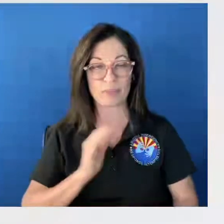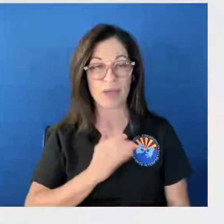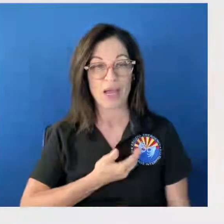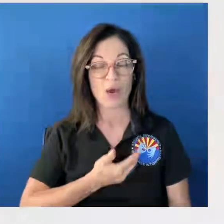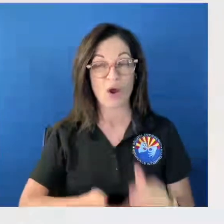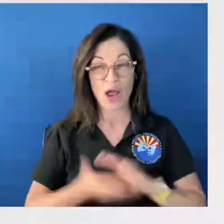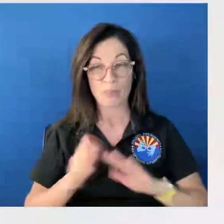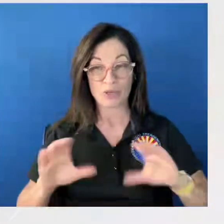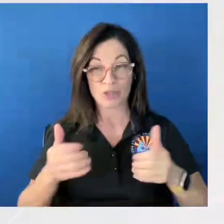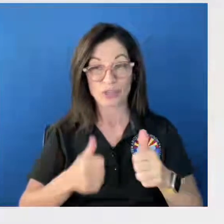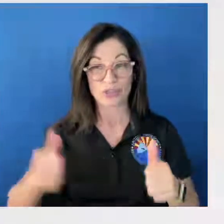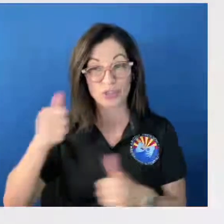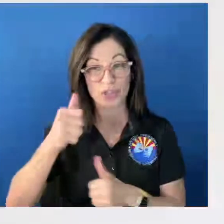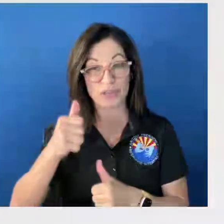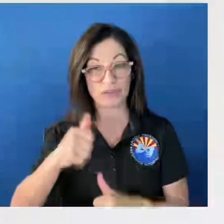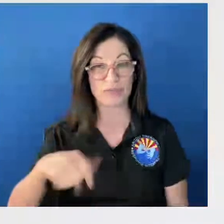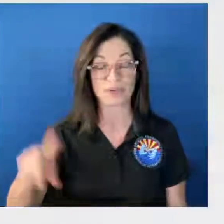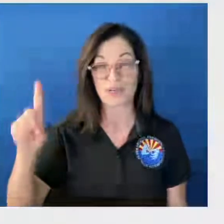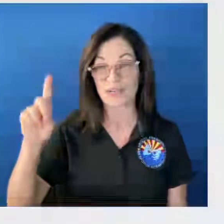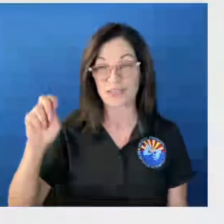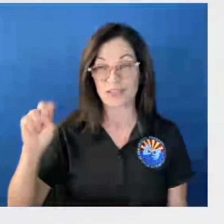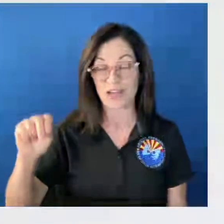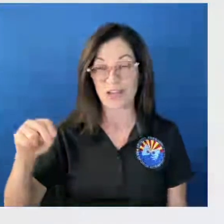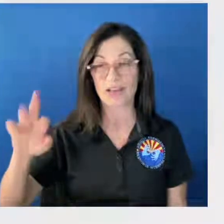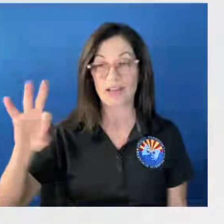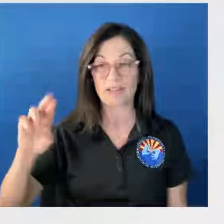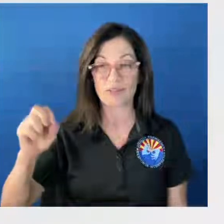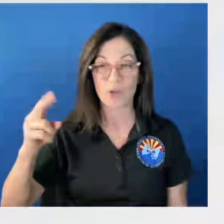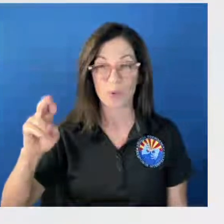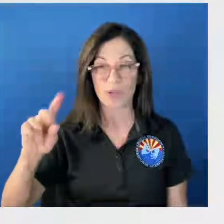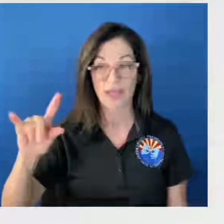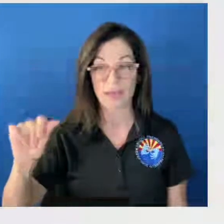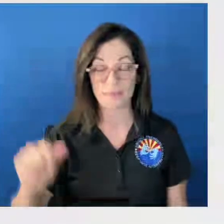Section Chief, Don Fergulia.